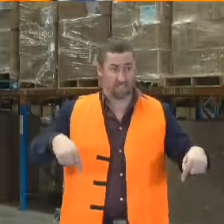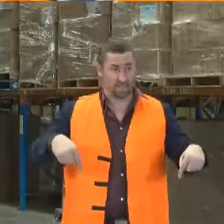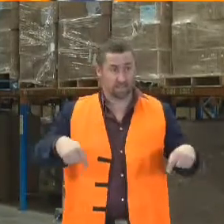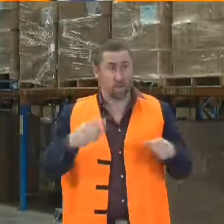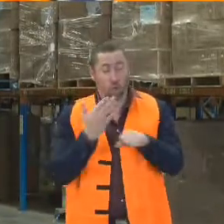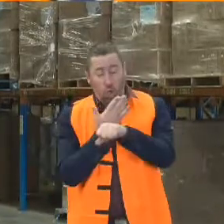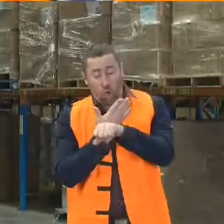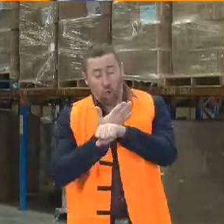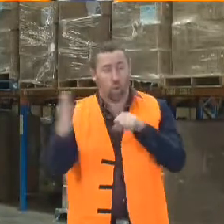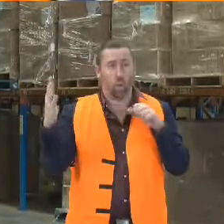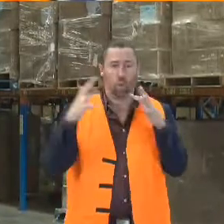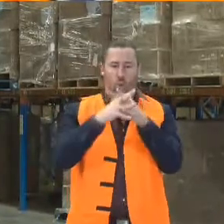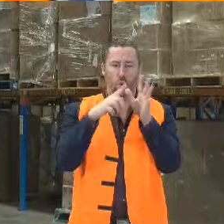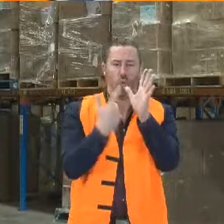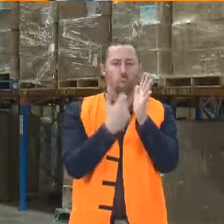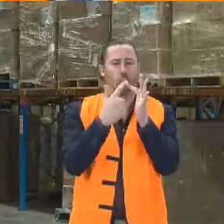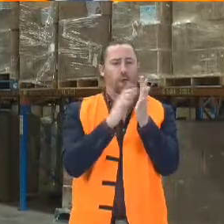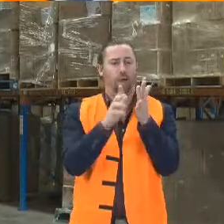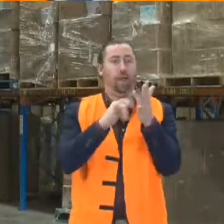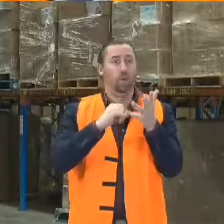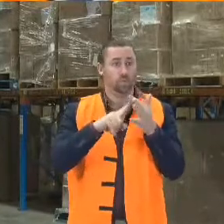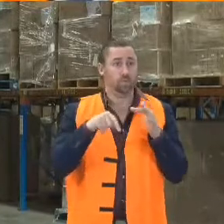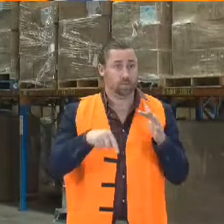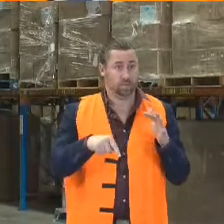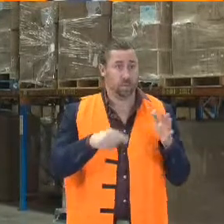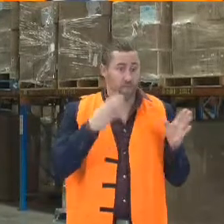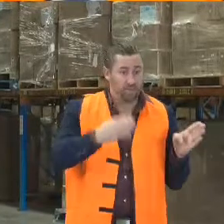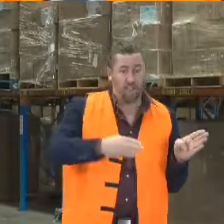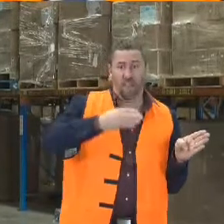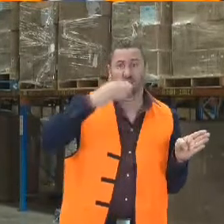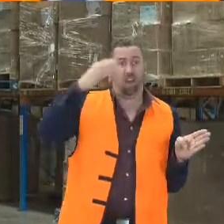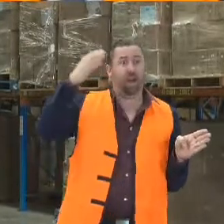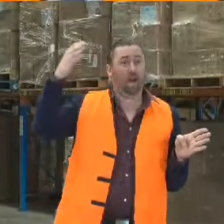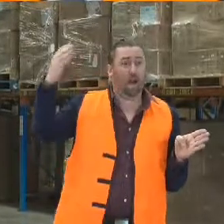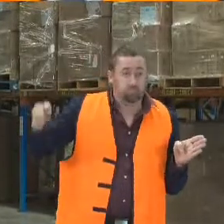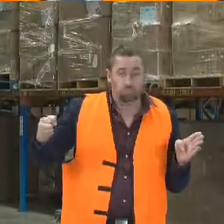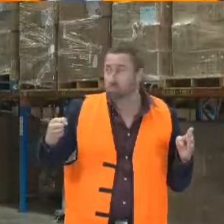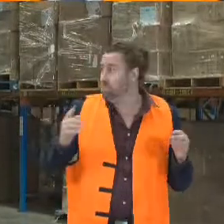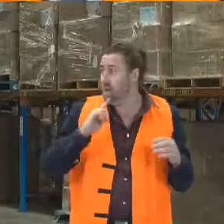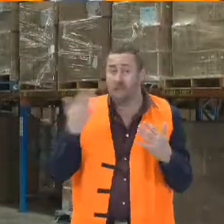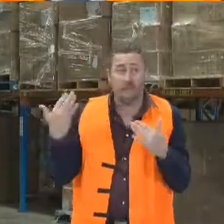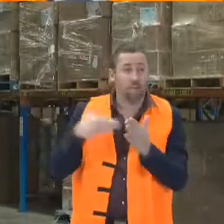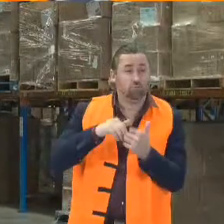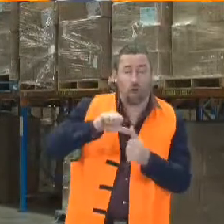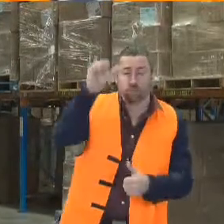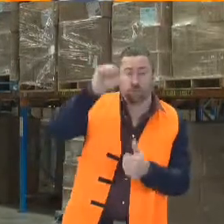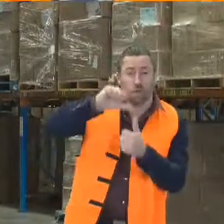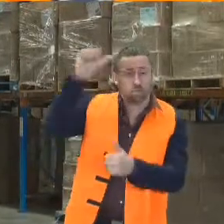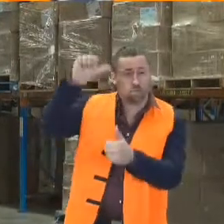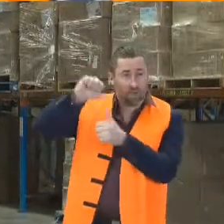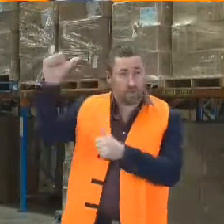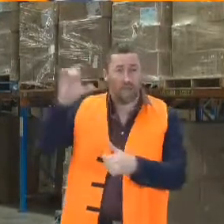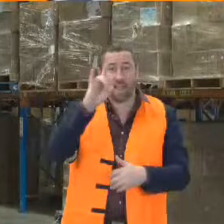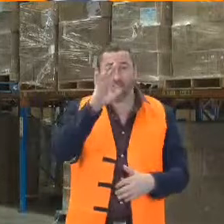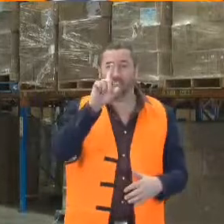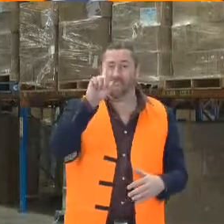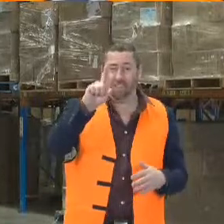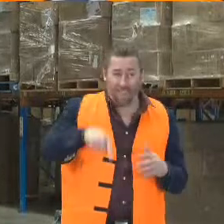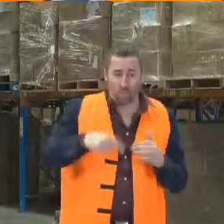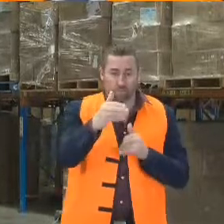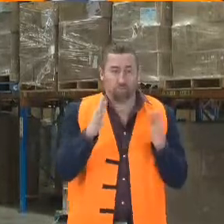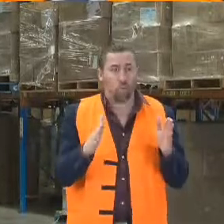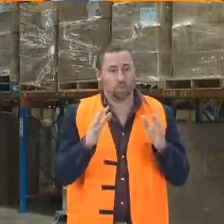warehouse. It's being expanded. We are doubling our capacity, and we have 10,000 crates of